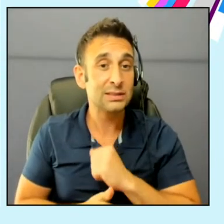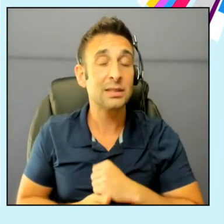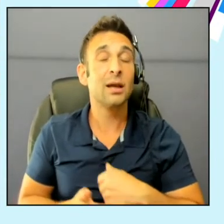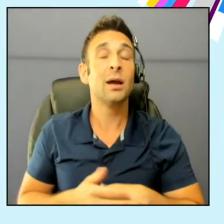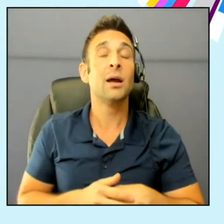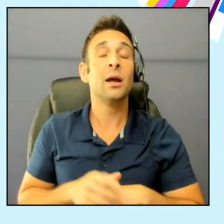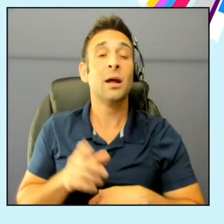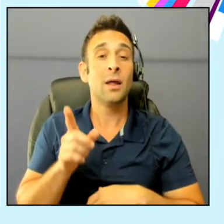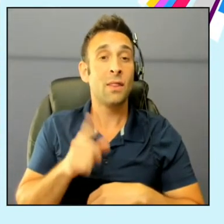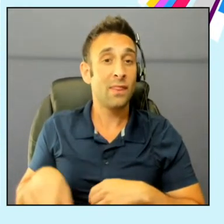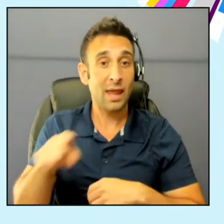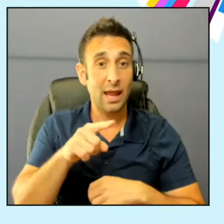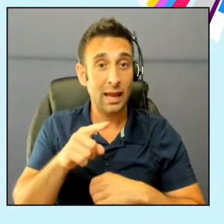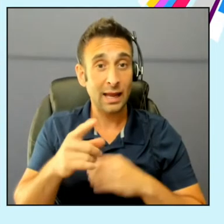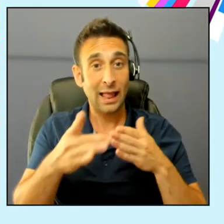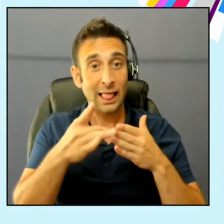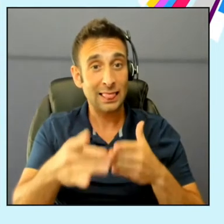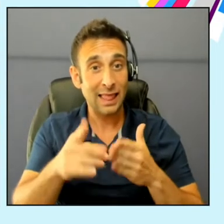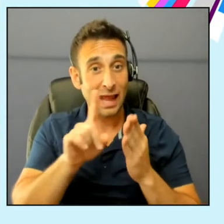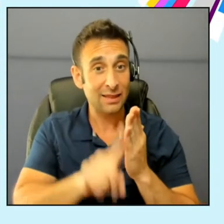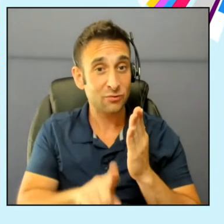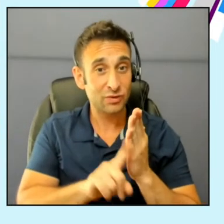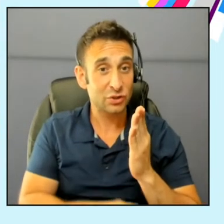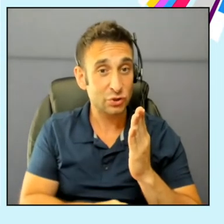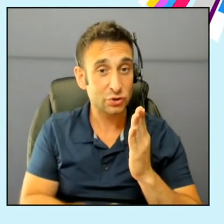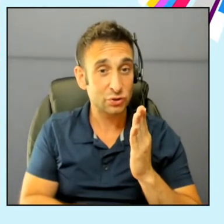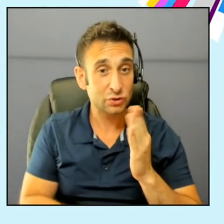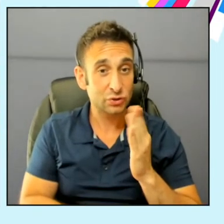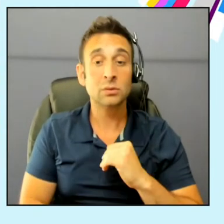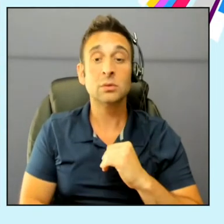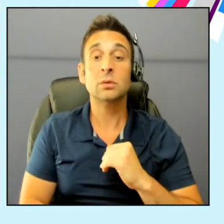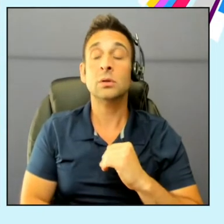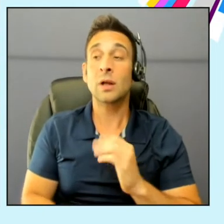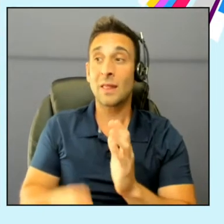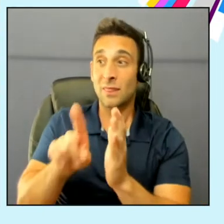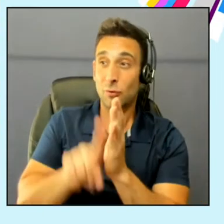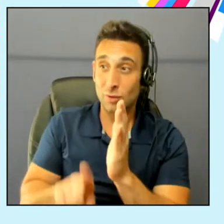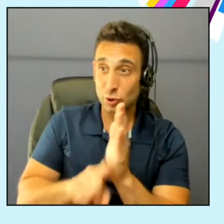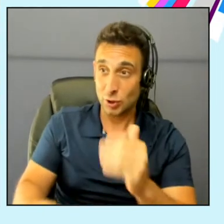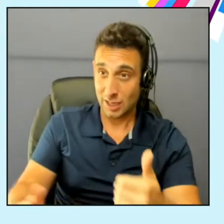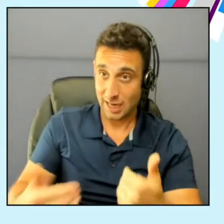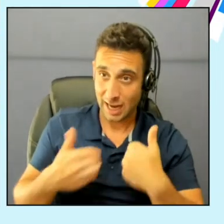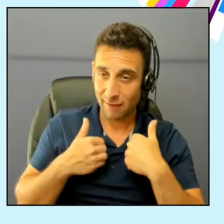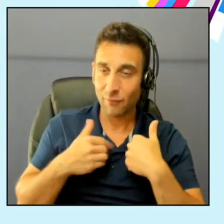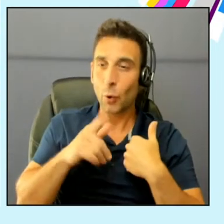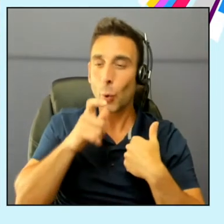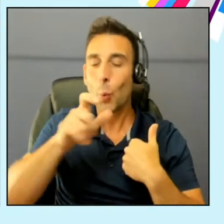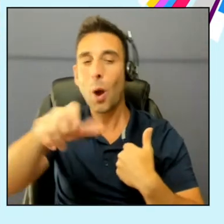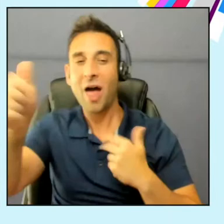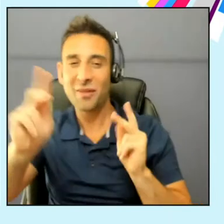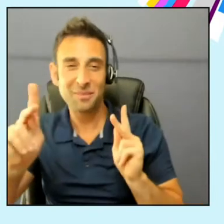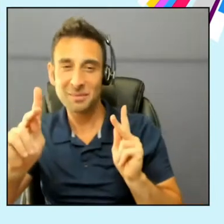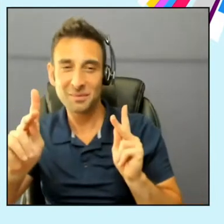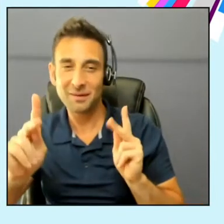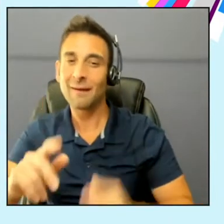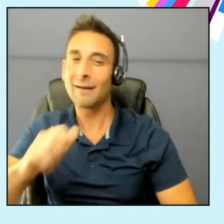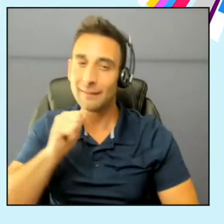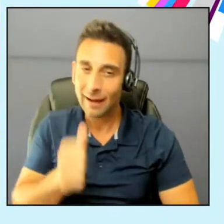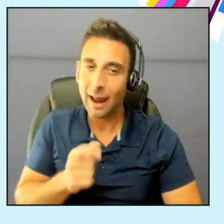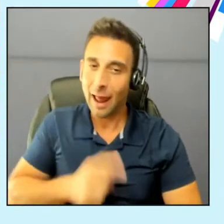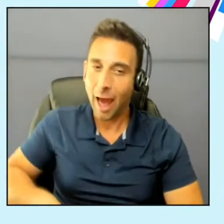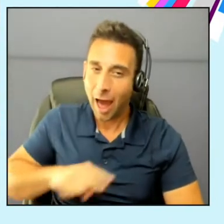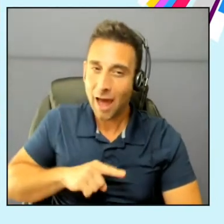research, because also when this research has existed, it has been research done by others and not by us for us.